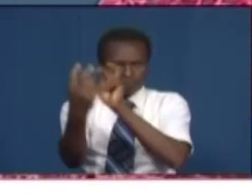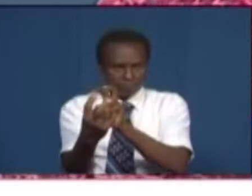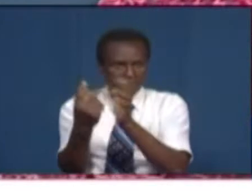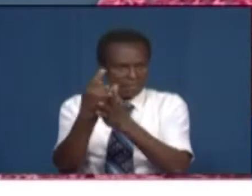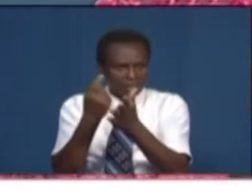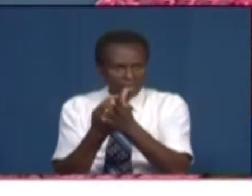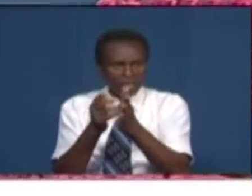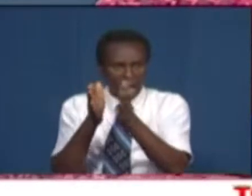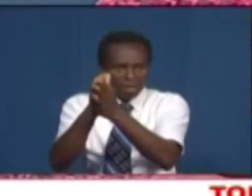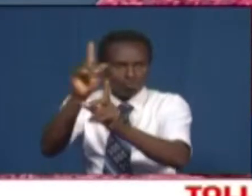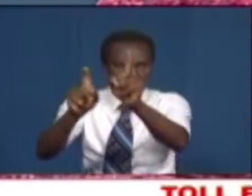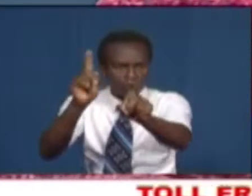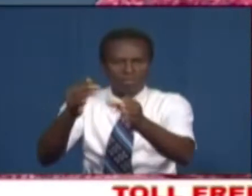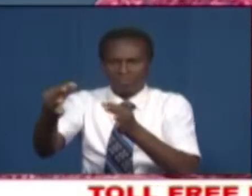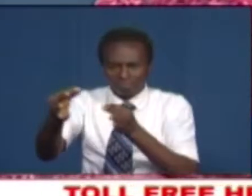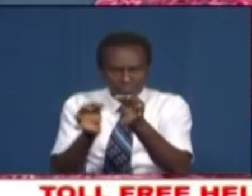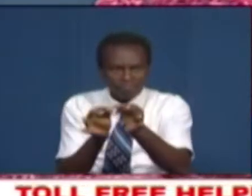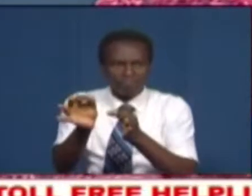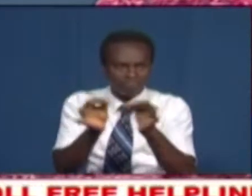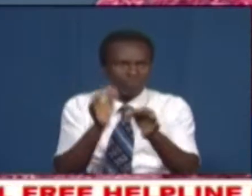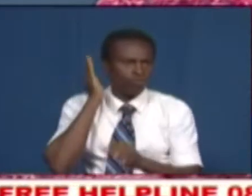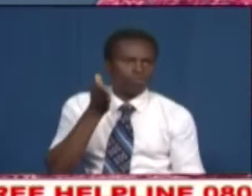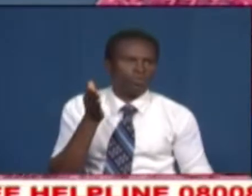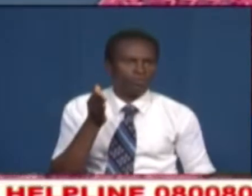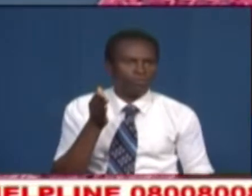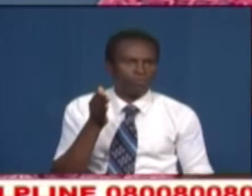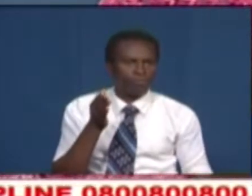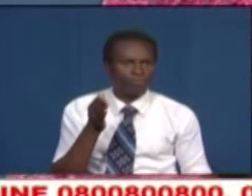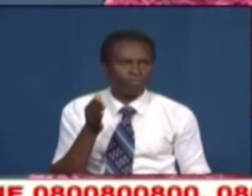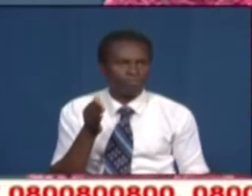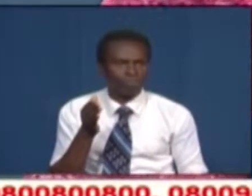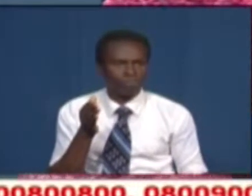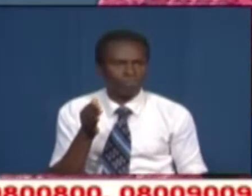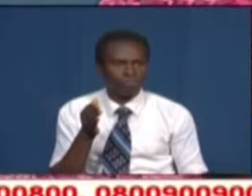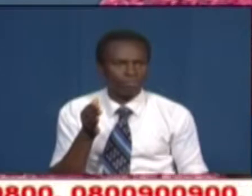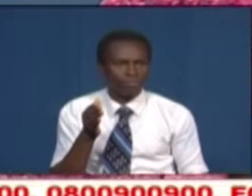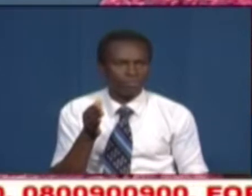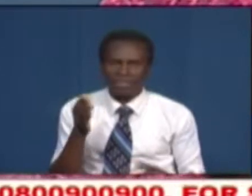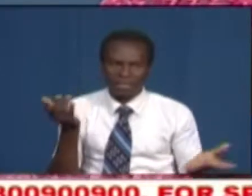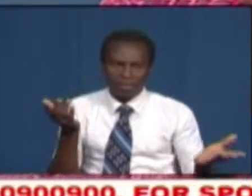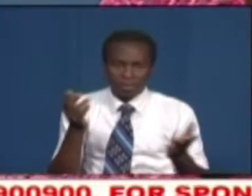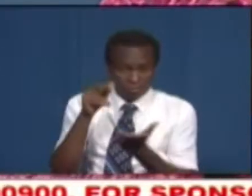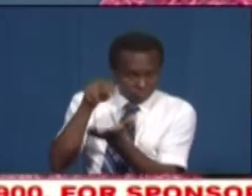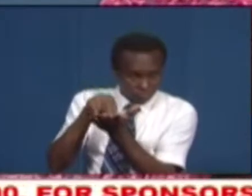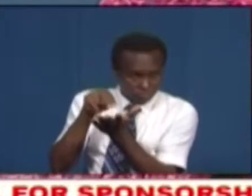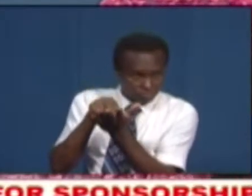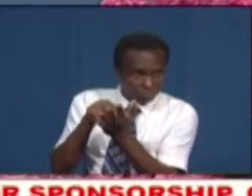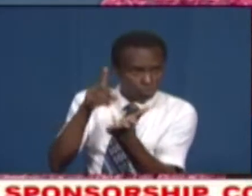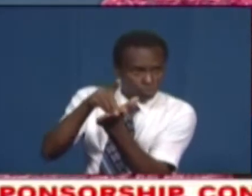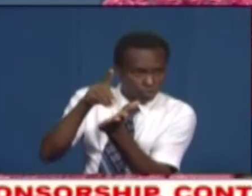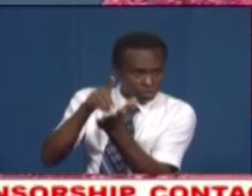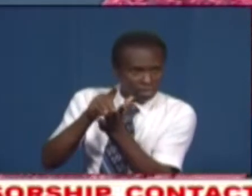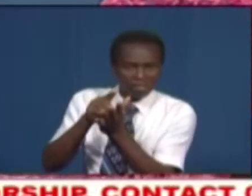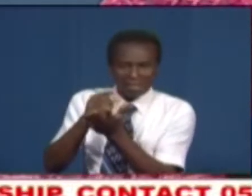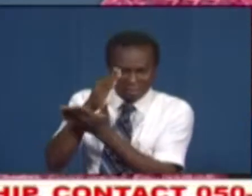okay, in the health facilities. They may not be, they aren't experts in all the fields, but at least they are the focal persons